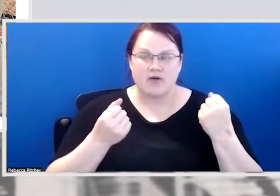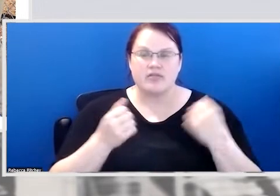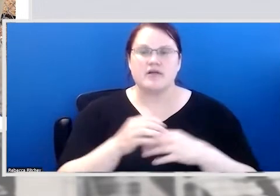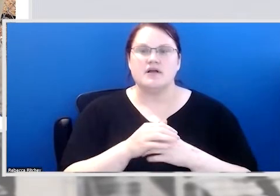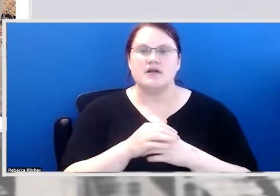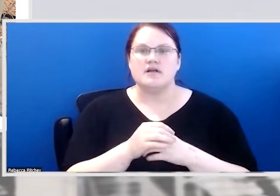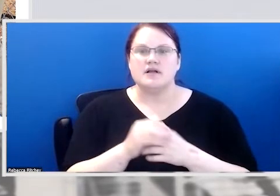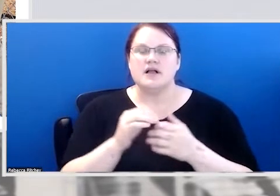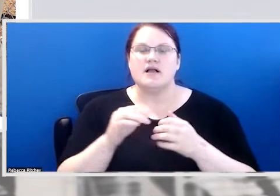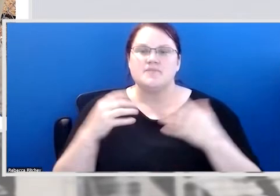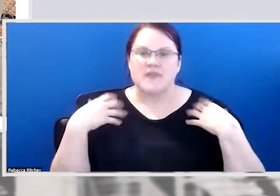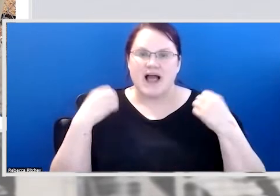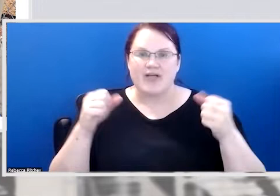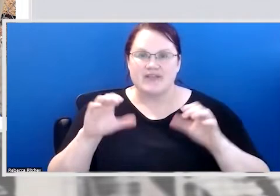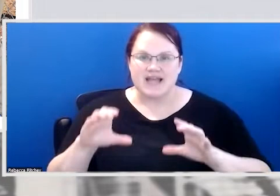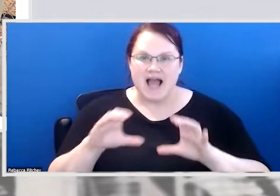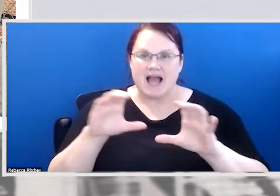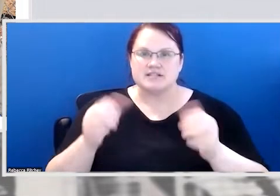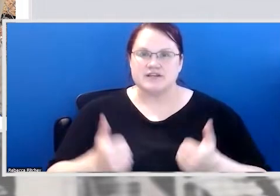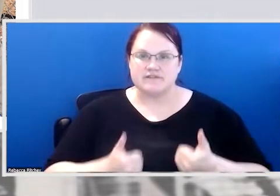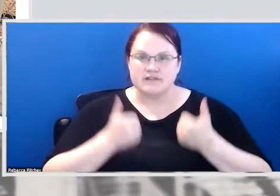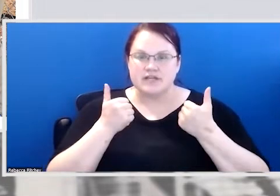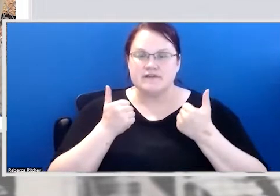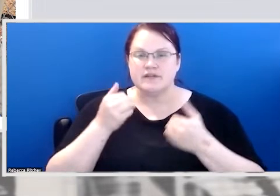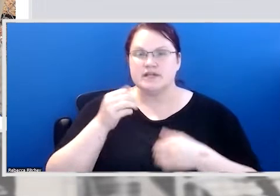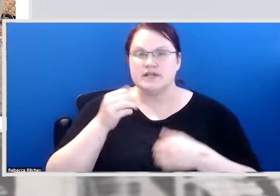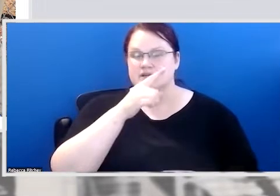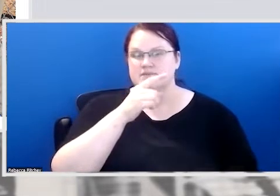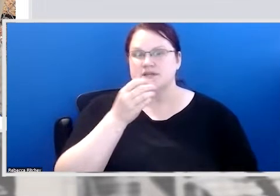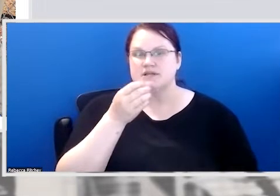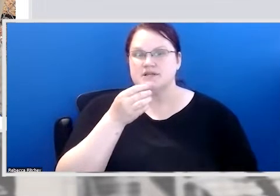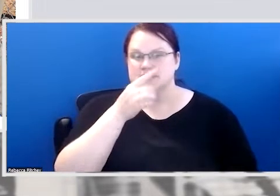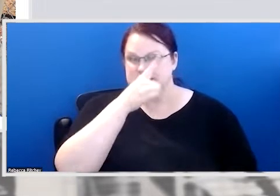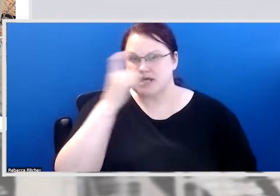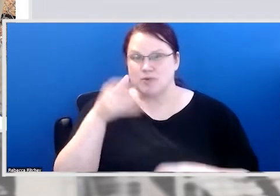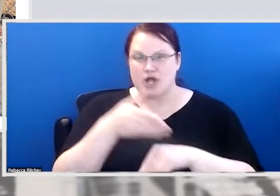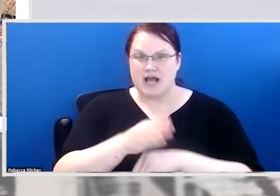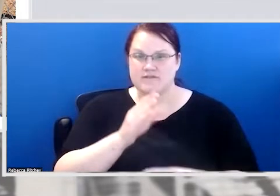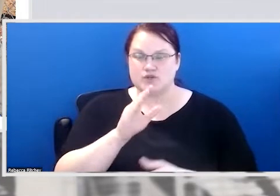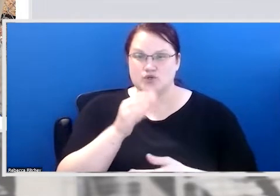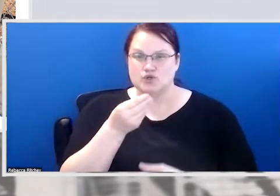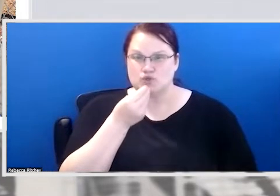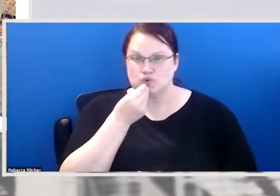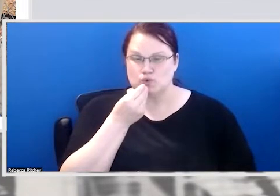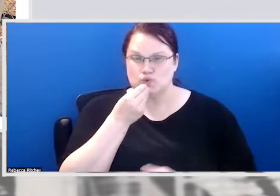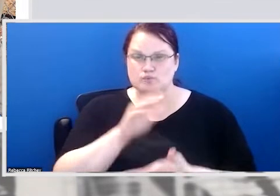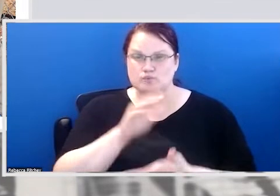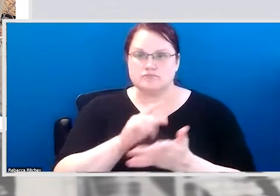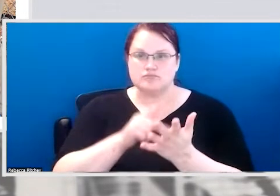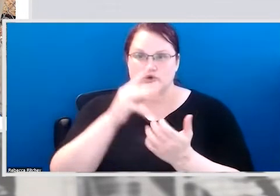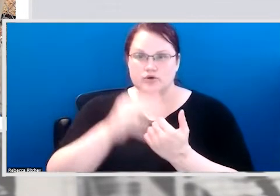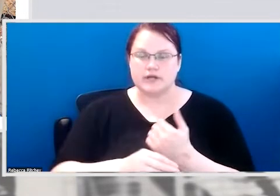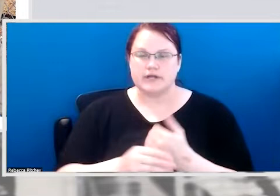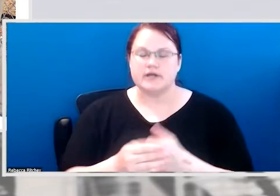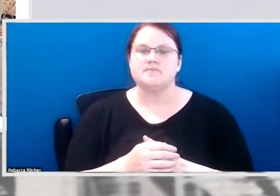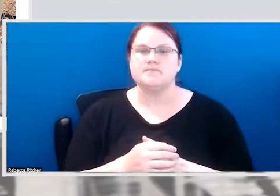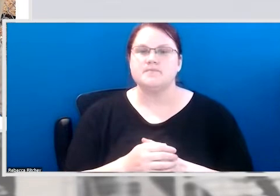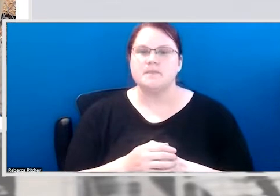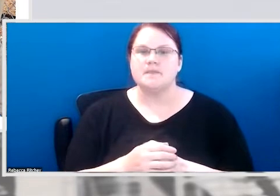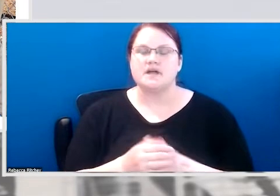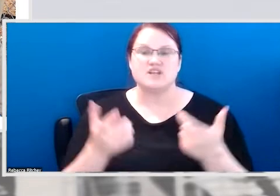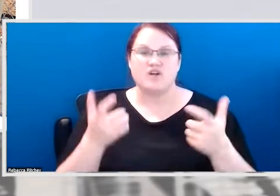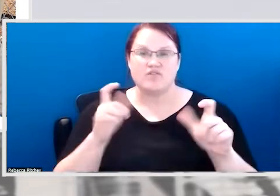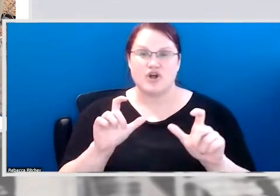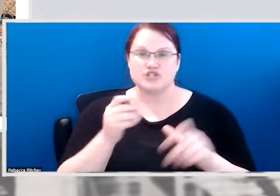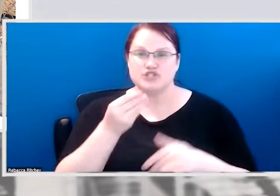active living centers, we have a summer food program, an after school food program. Our summer foods program is actually also the largest food